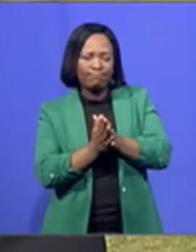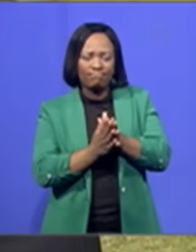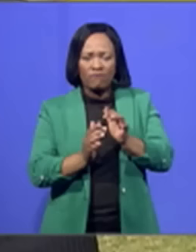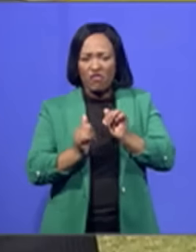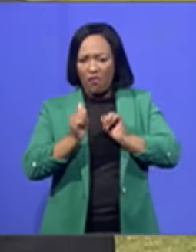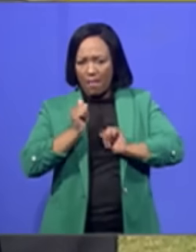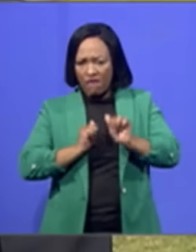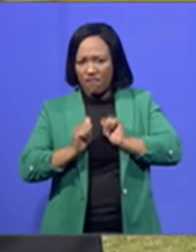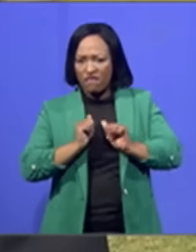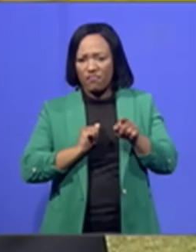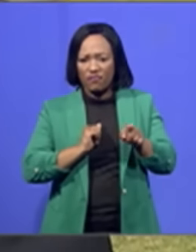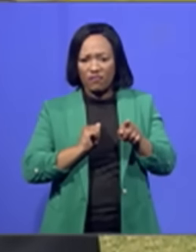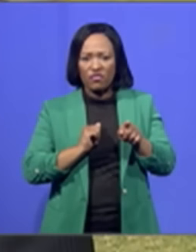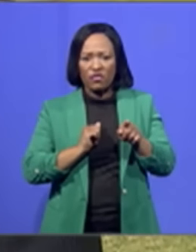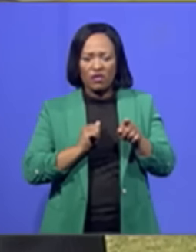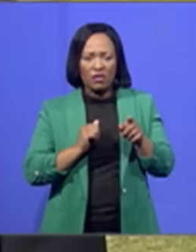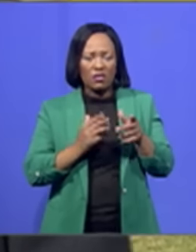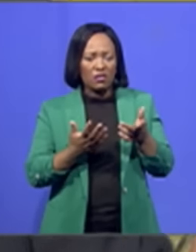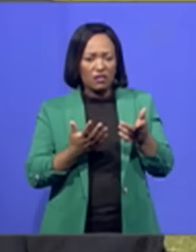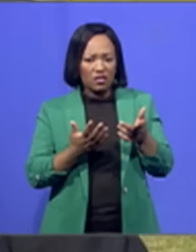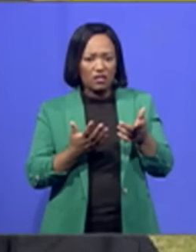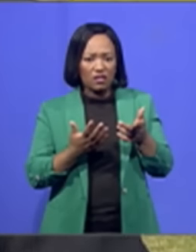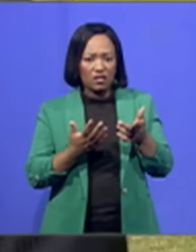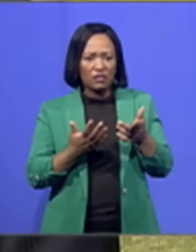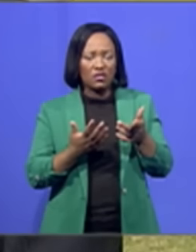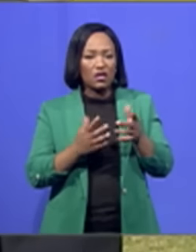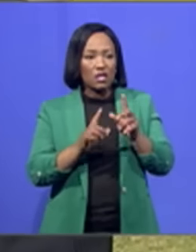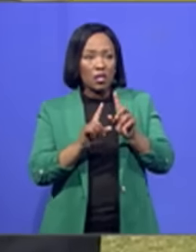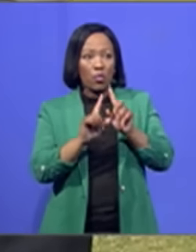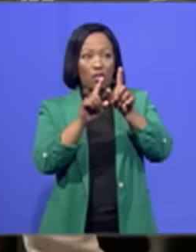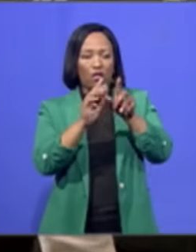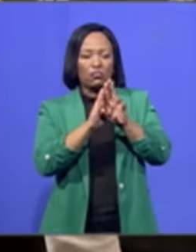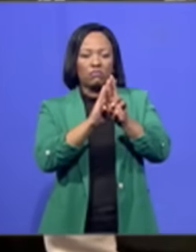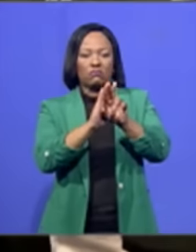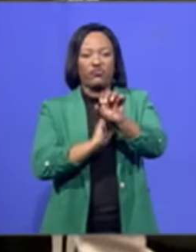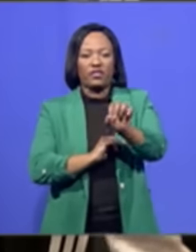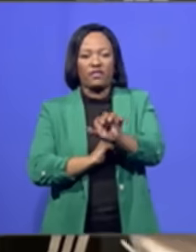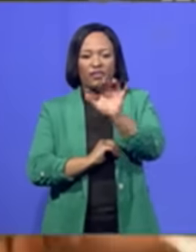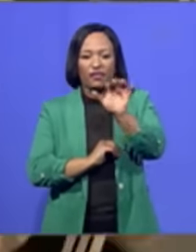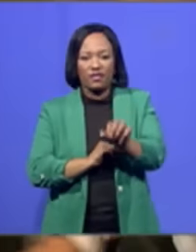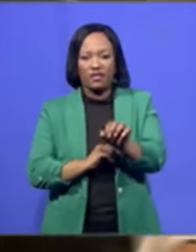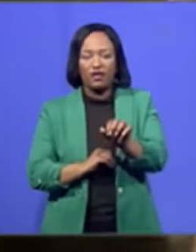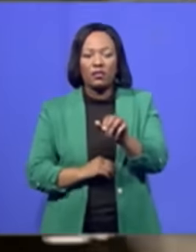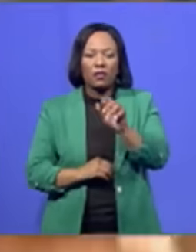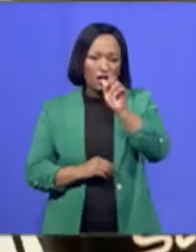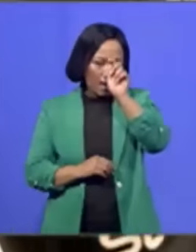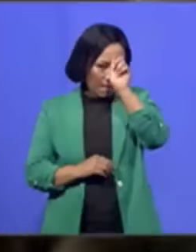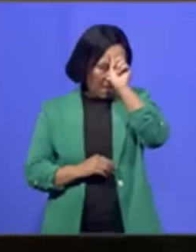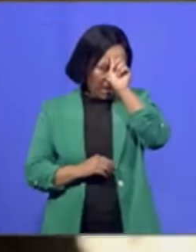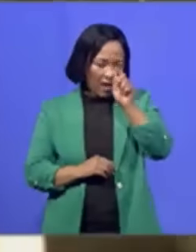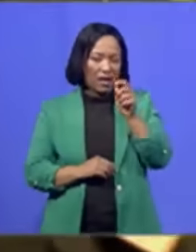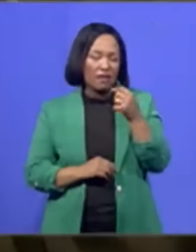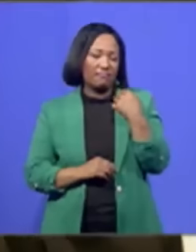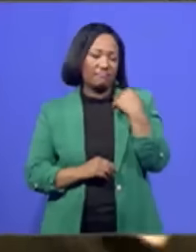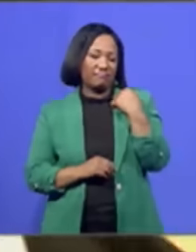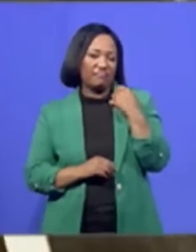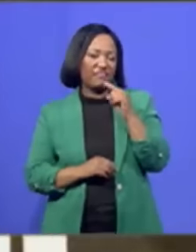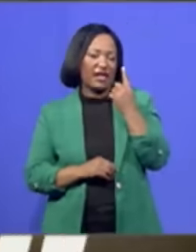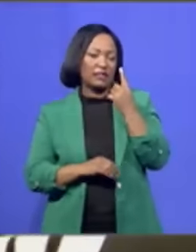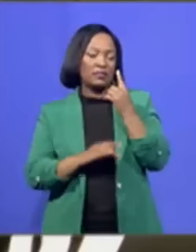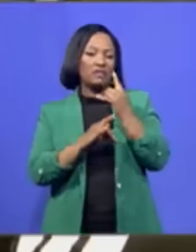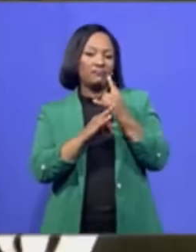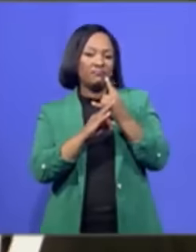perform to such that they go and represent South Africa. Bafana Bafana ba fentšela mathomo dipapading tša